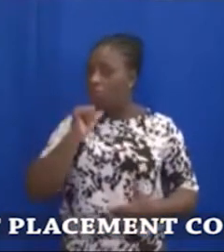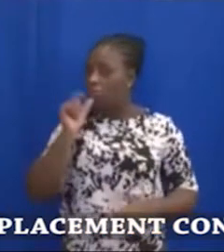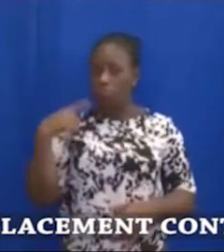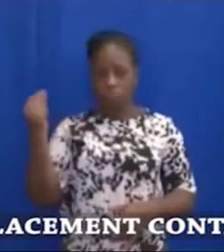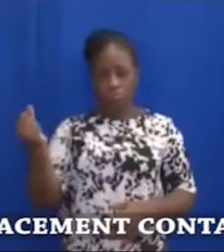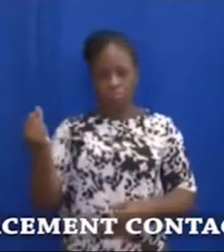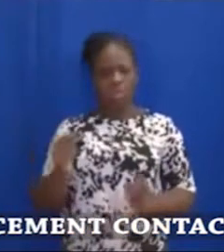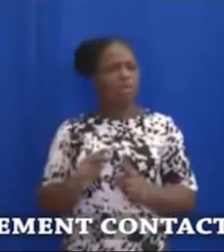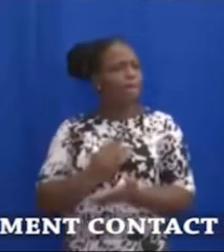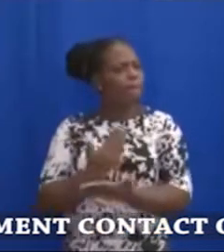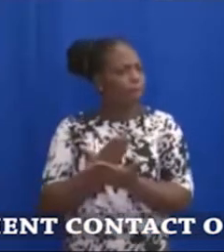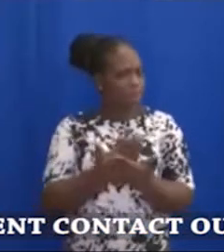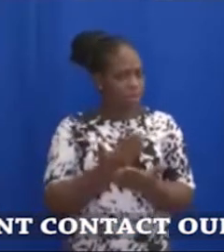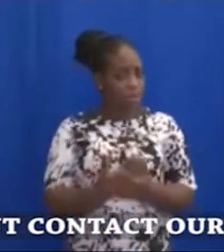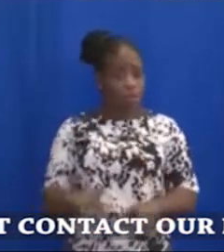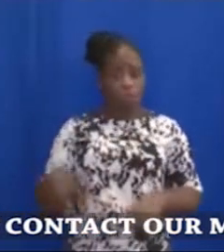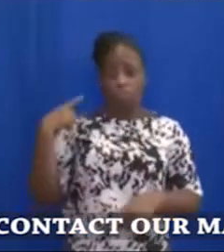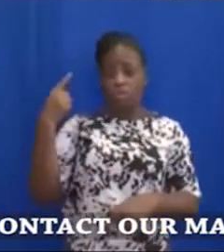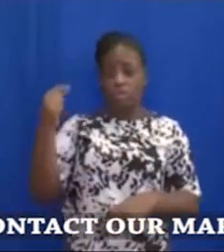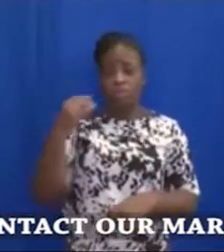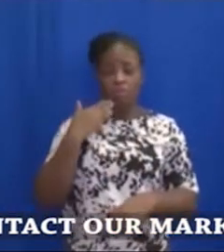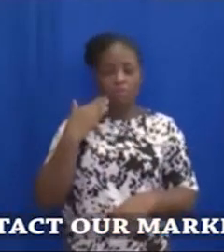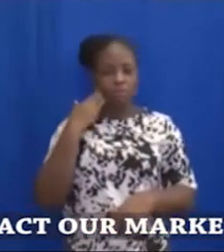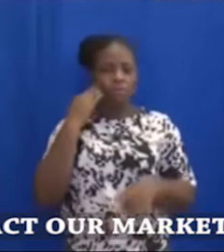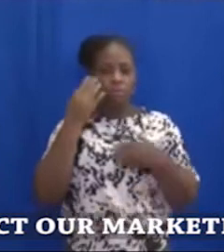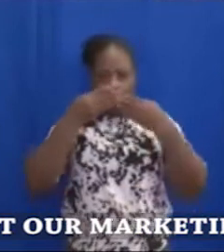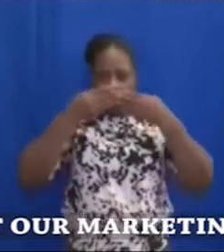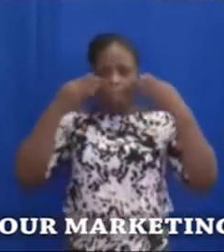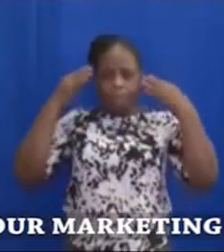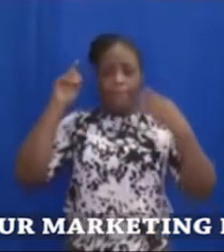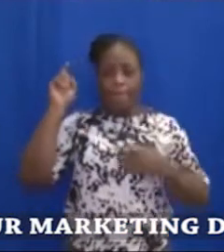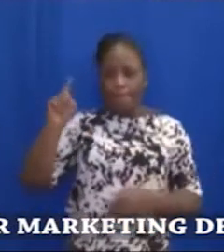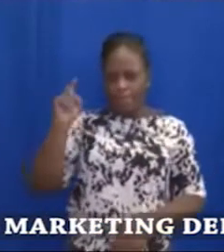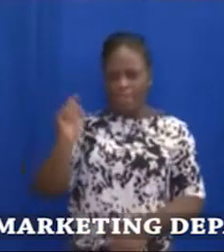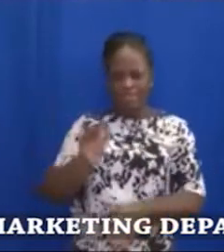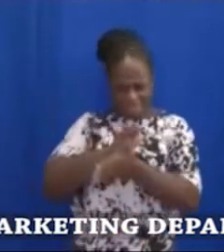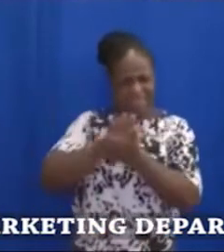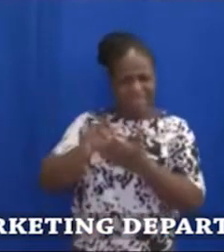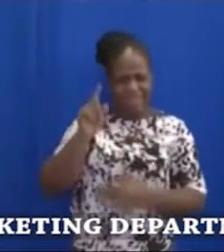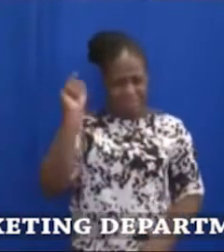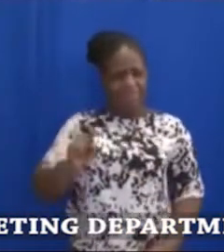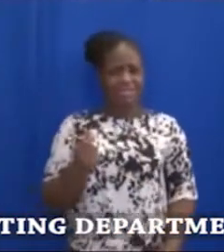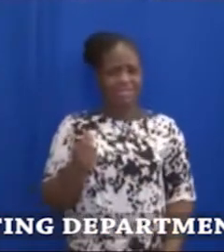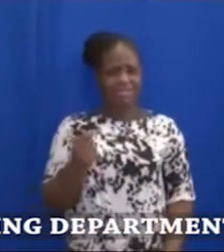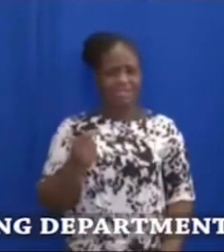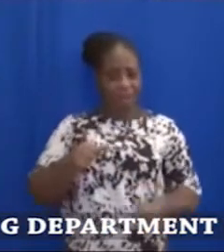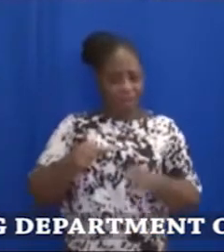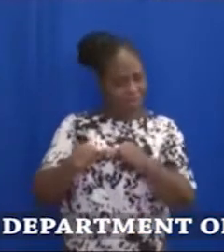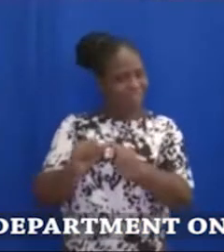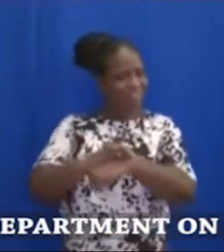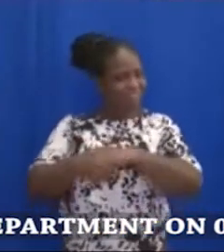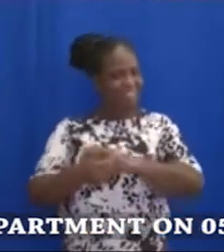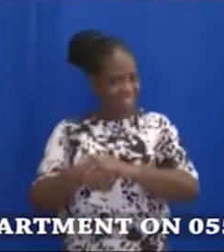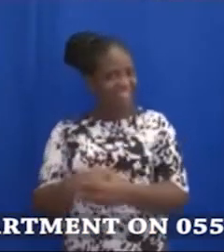a, monhyɛ mask no, mondi mo ho ni, monkɔ so hohoro mo nsa, na momfa